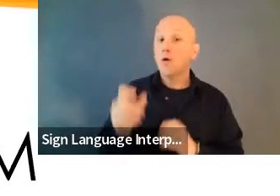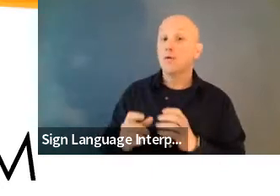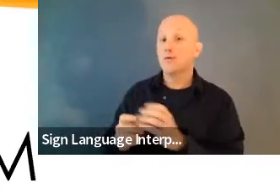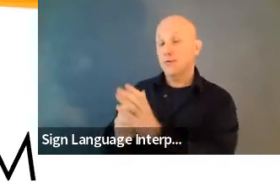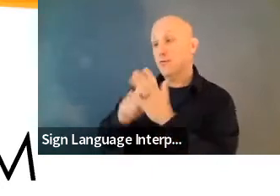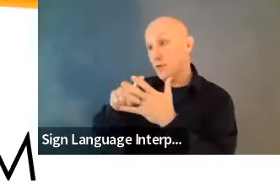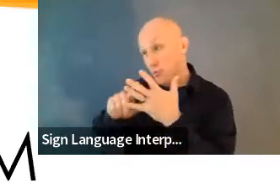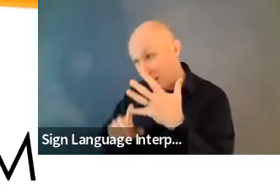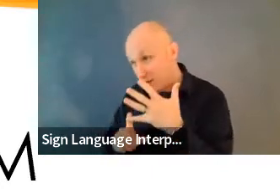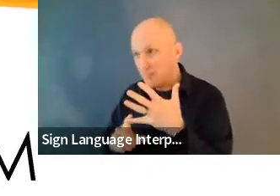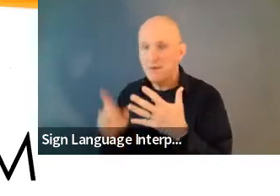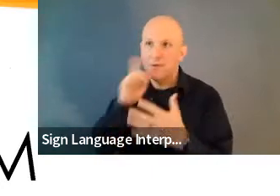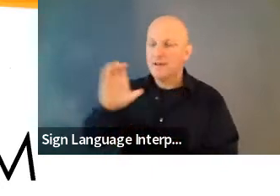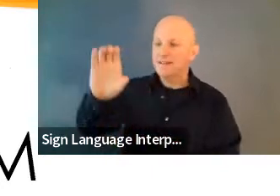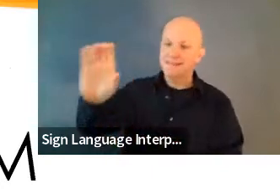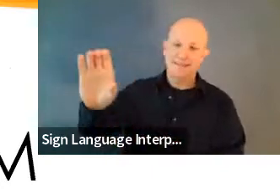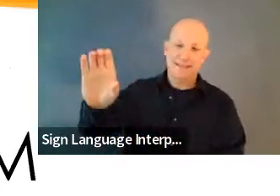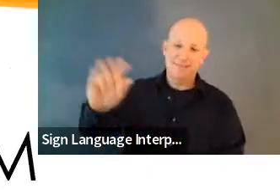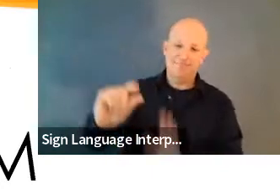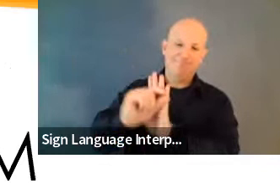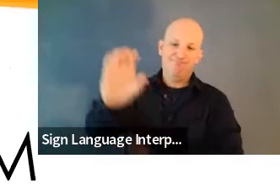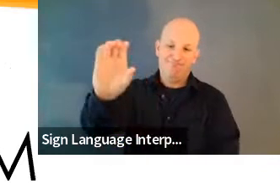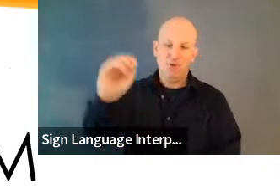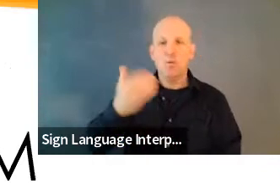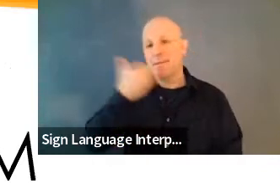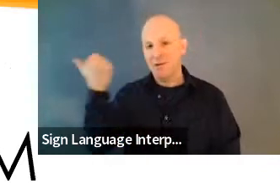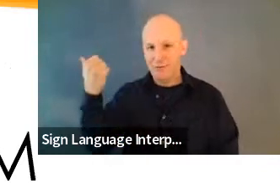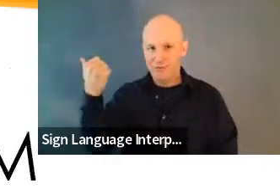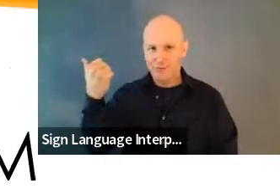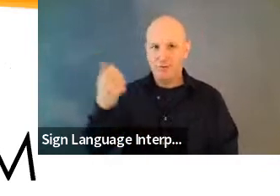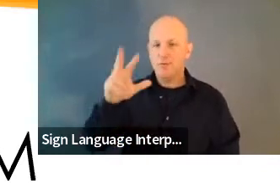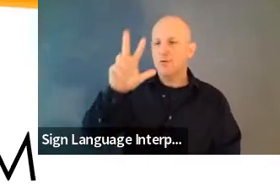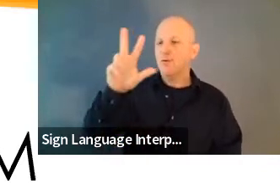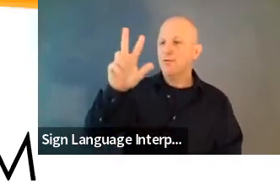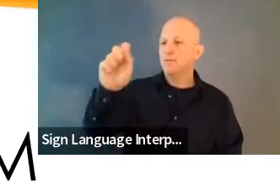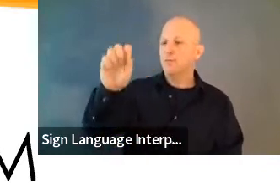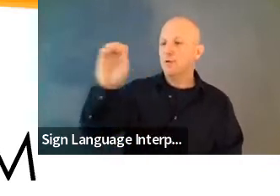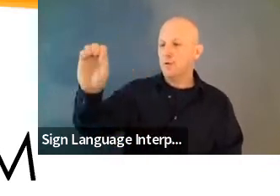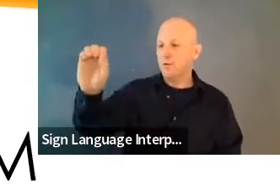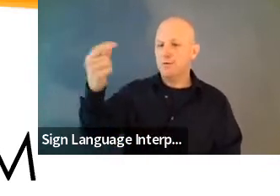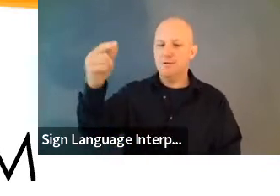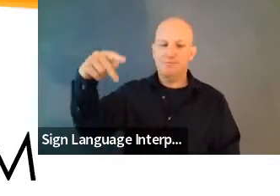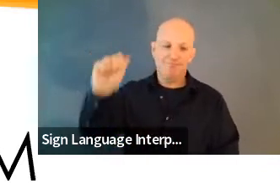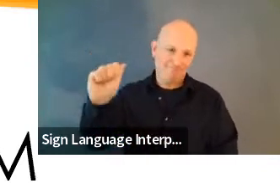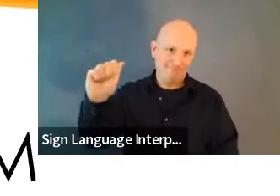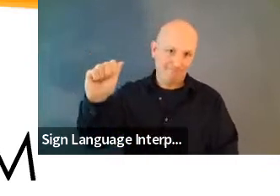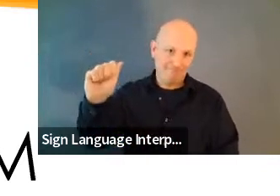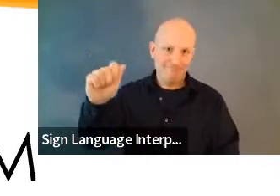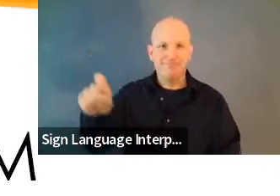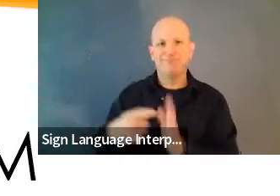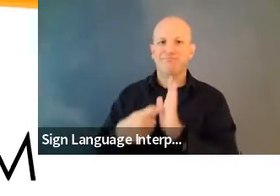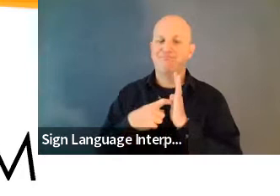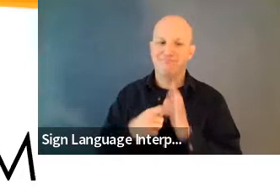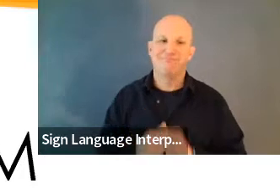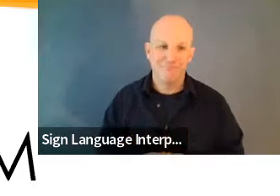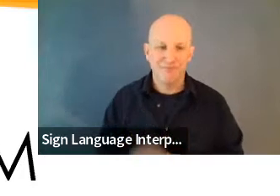courses with a C or better grade in each course and with an overall 3.0 or better GPA in the required coursework. Please keep